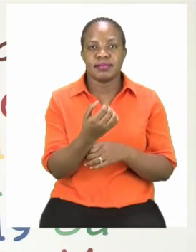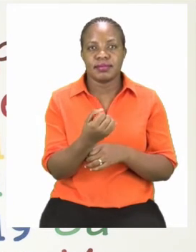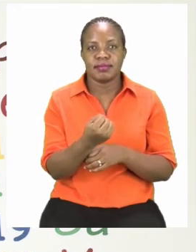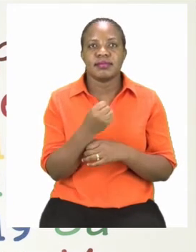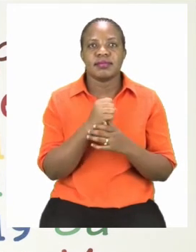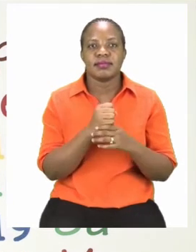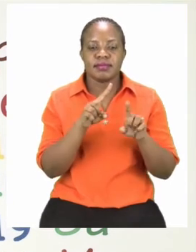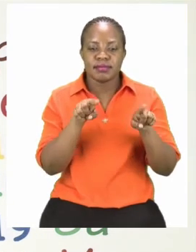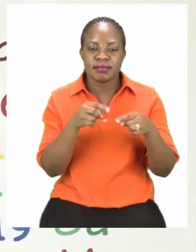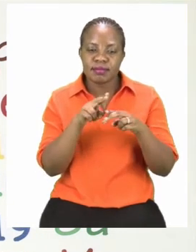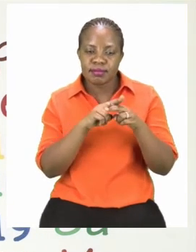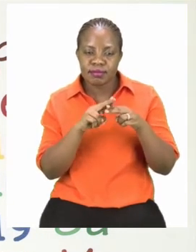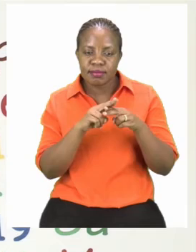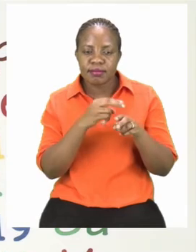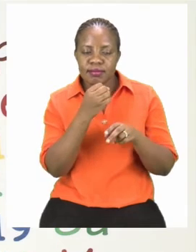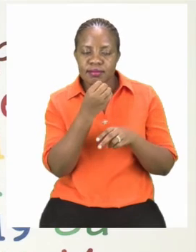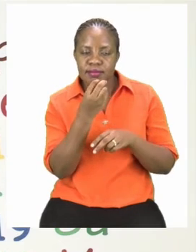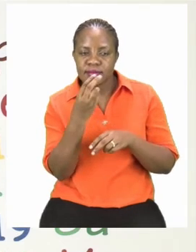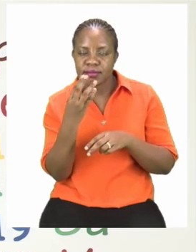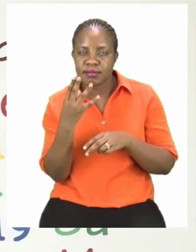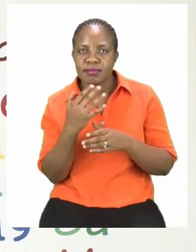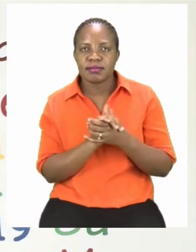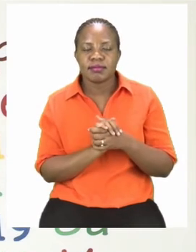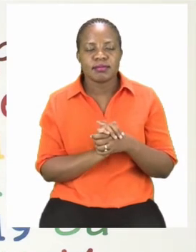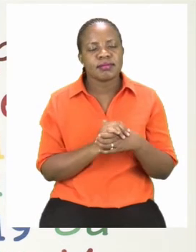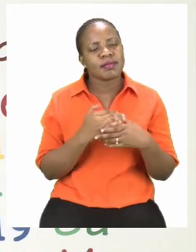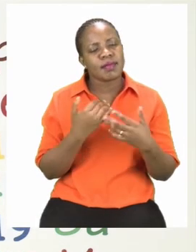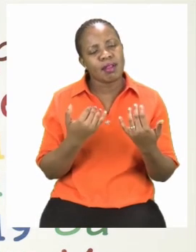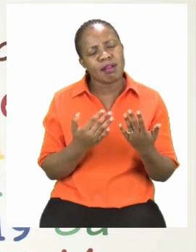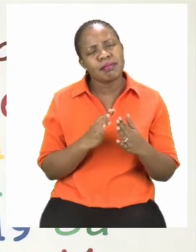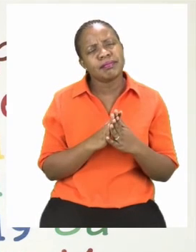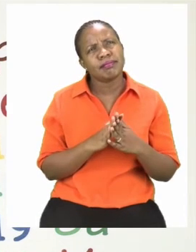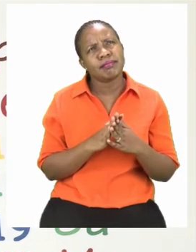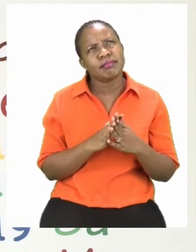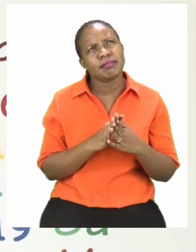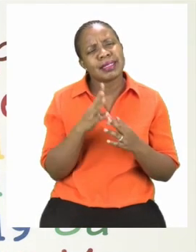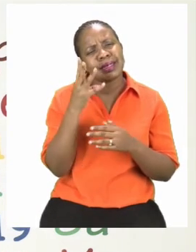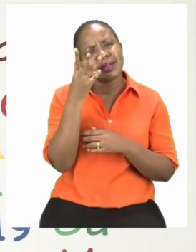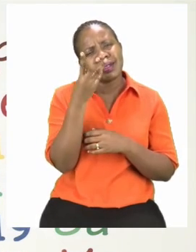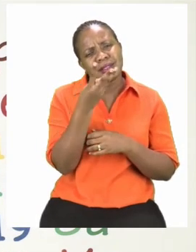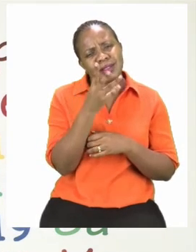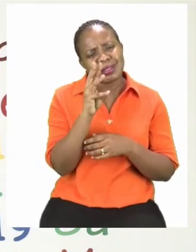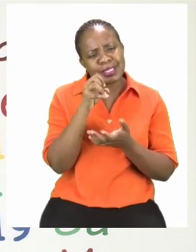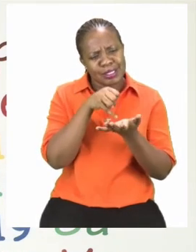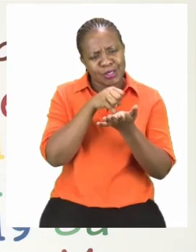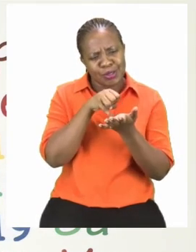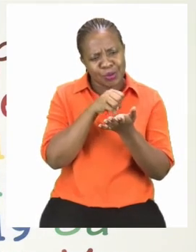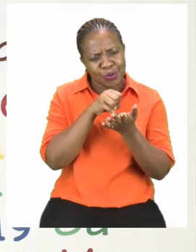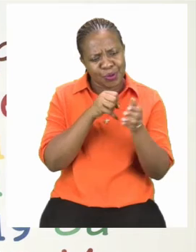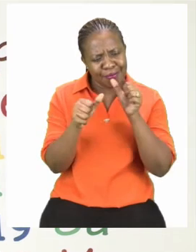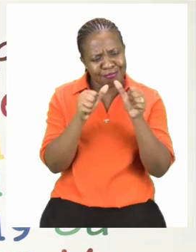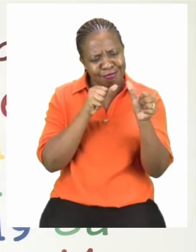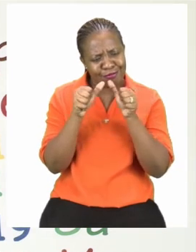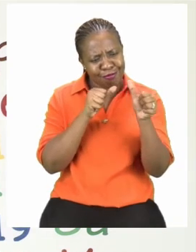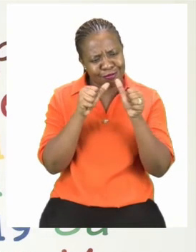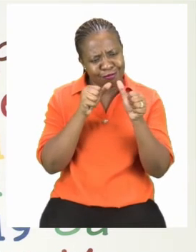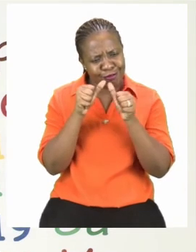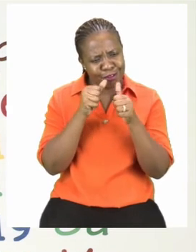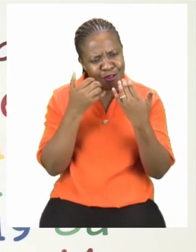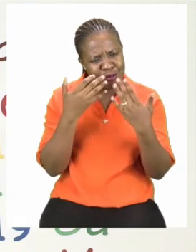or watching online. Inside the newspapers, there is an insert of the lesson